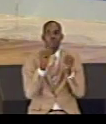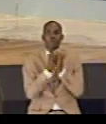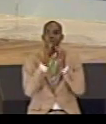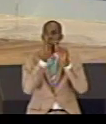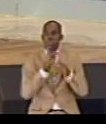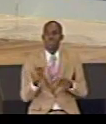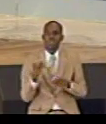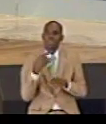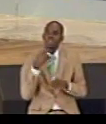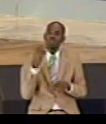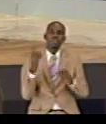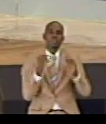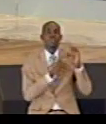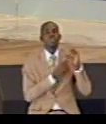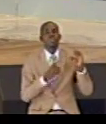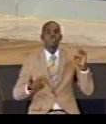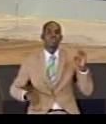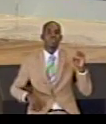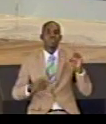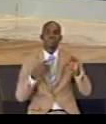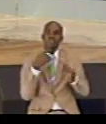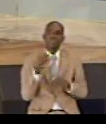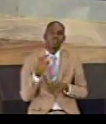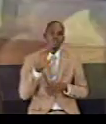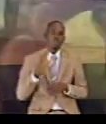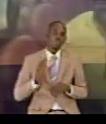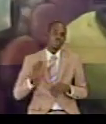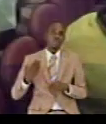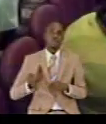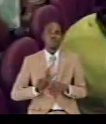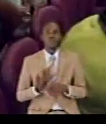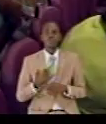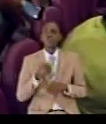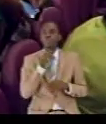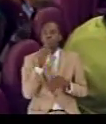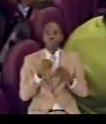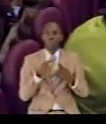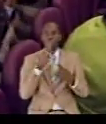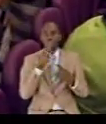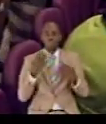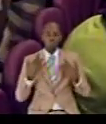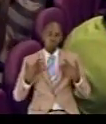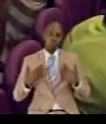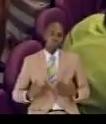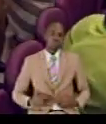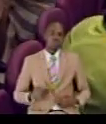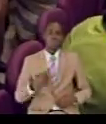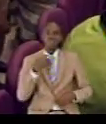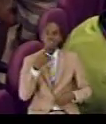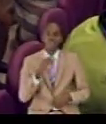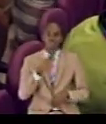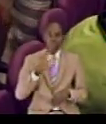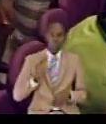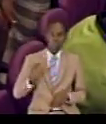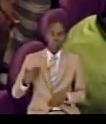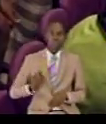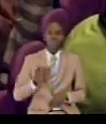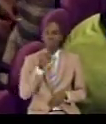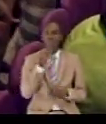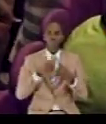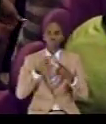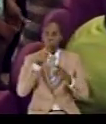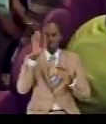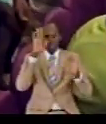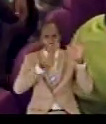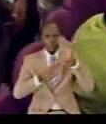Lord, tell the Lord, tell the Lord. Tell your soul not to be perplexed. Tell your soul not to be worried.